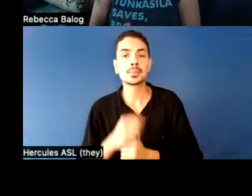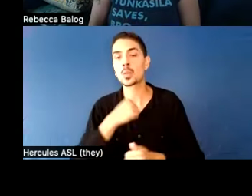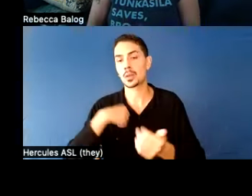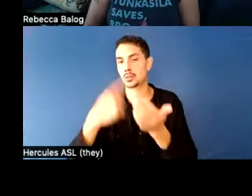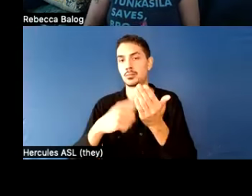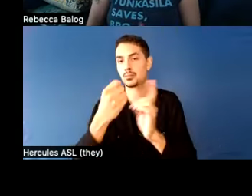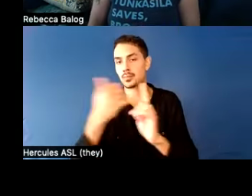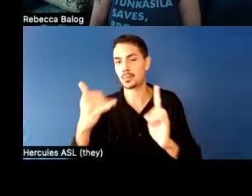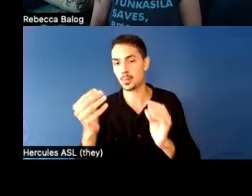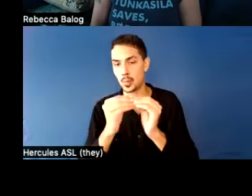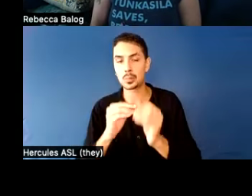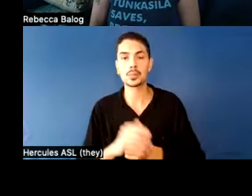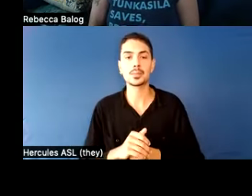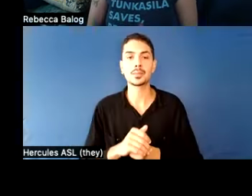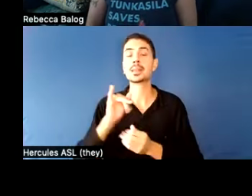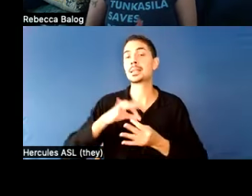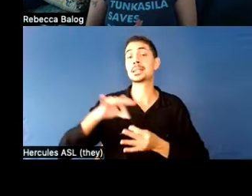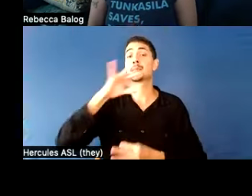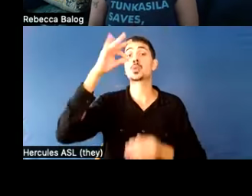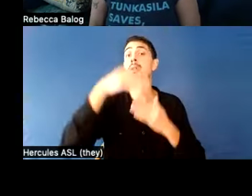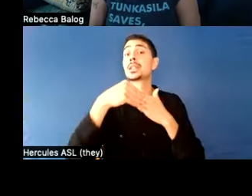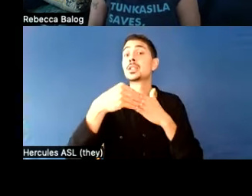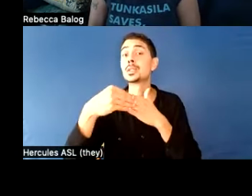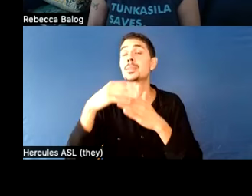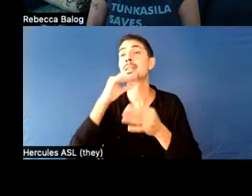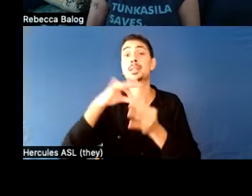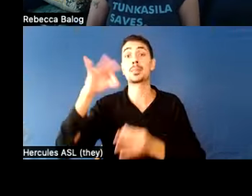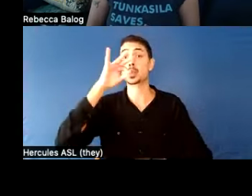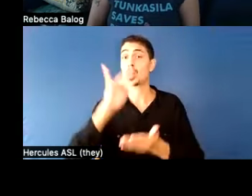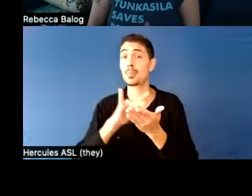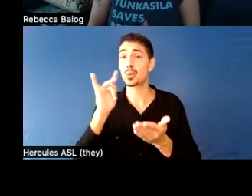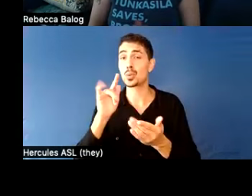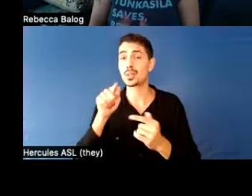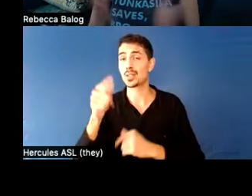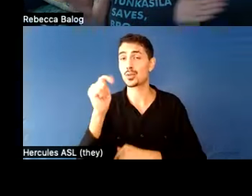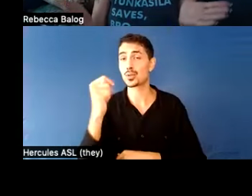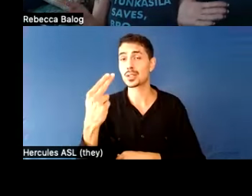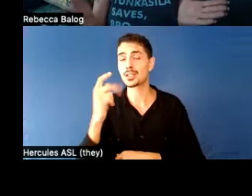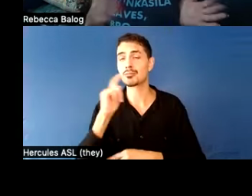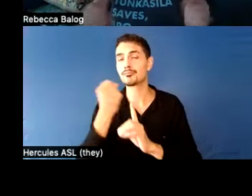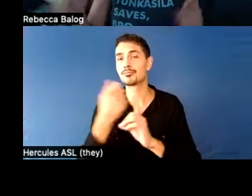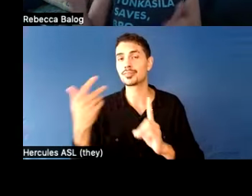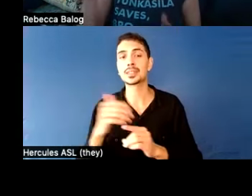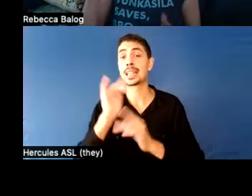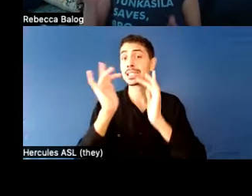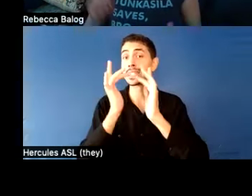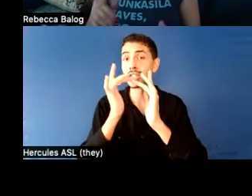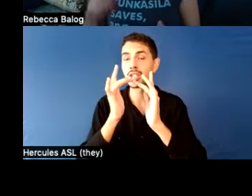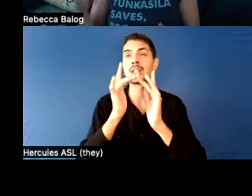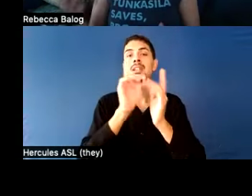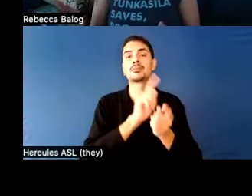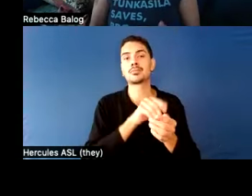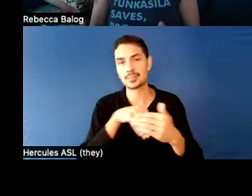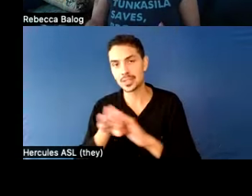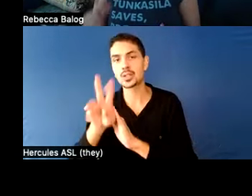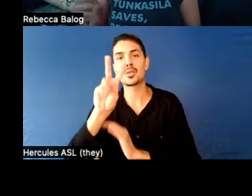the spiritual leadership and spiritual abuse on Thursday. And then that digital goes into the voyeurism. So